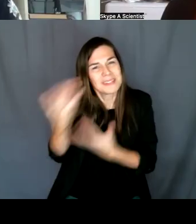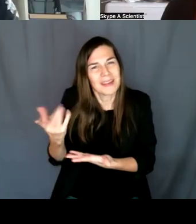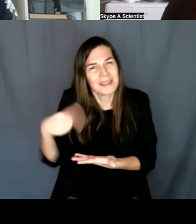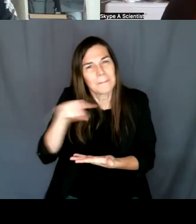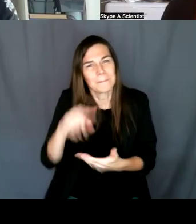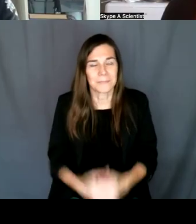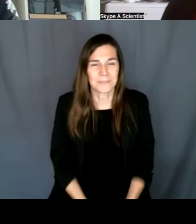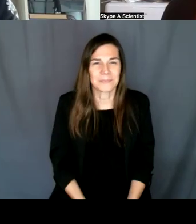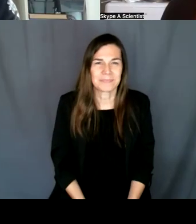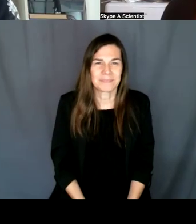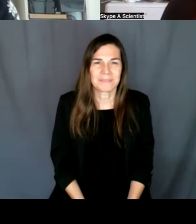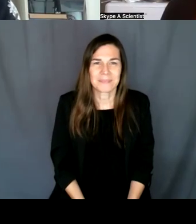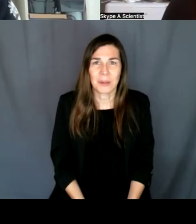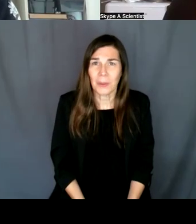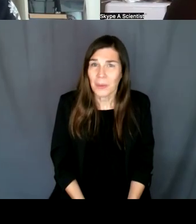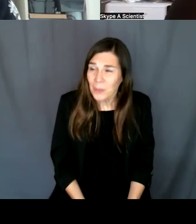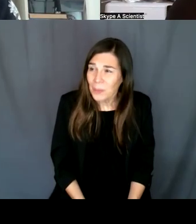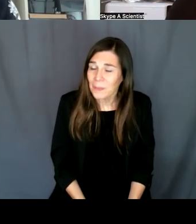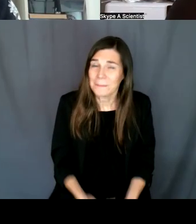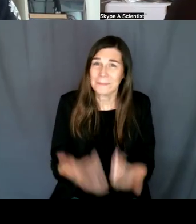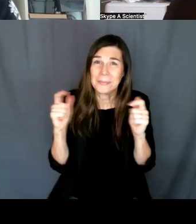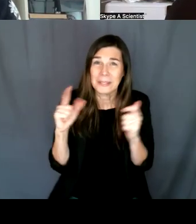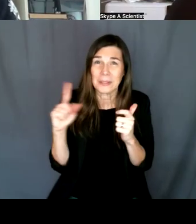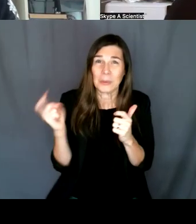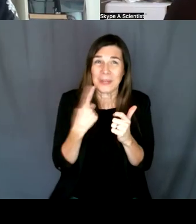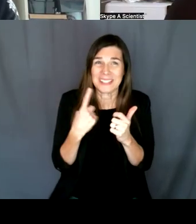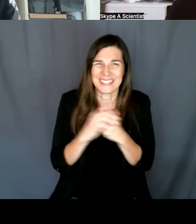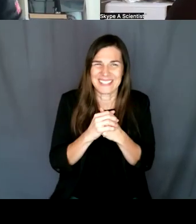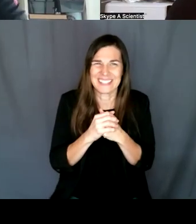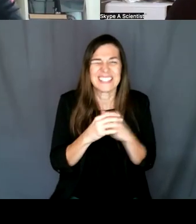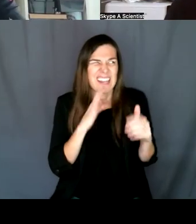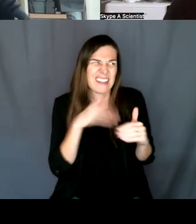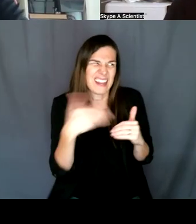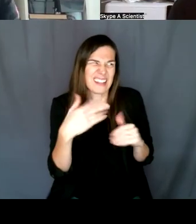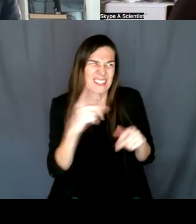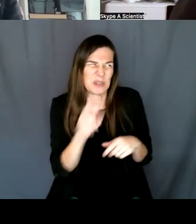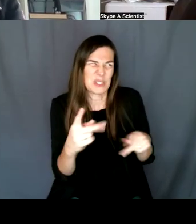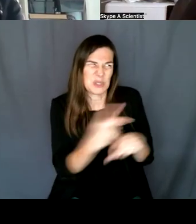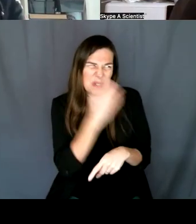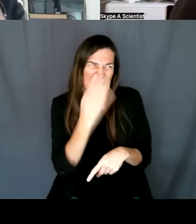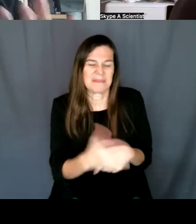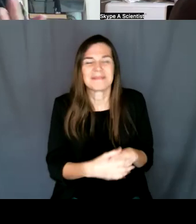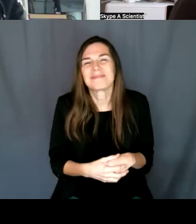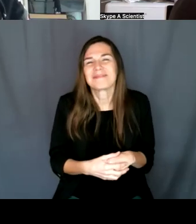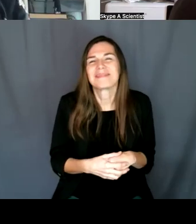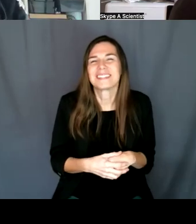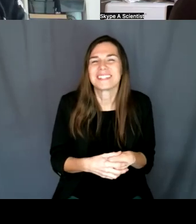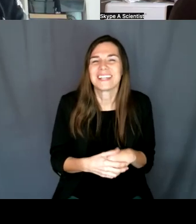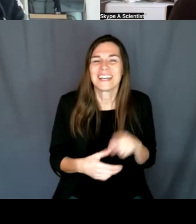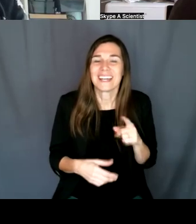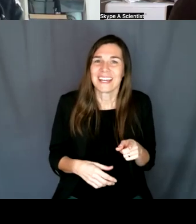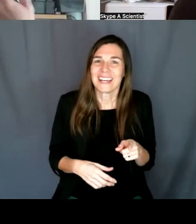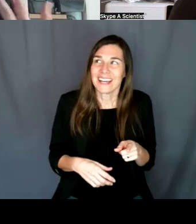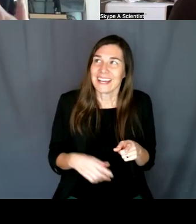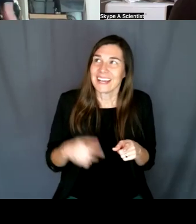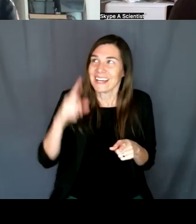Oh, that's such a big question. The next one's even worse. So, Okay. So the first thing that comes to mind is